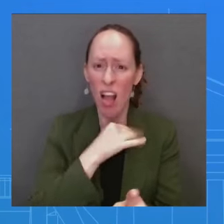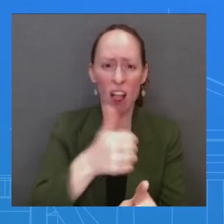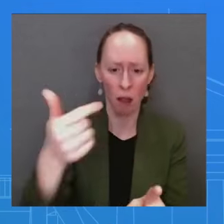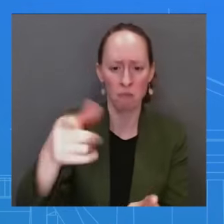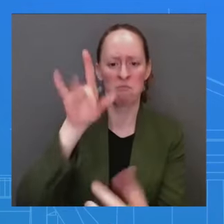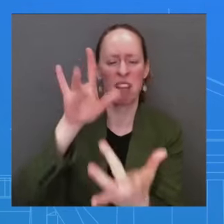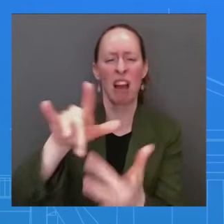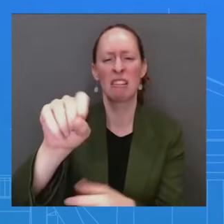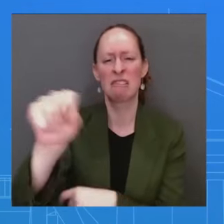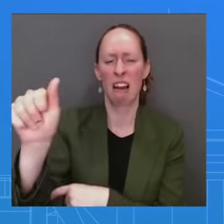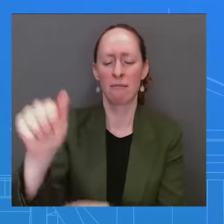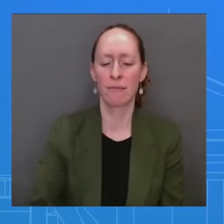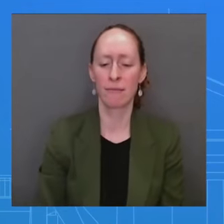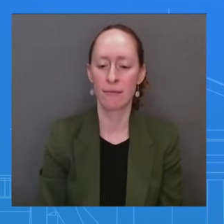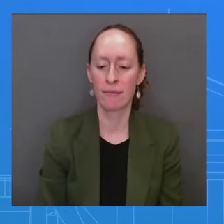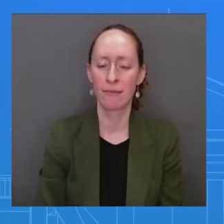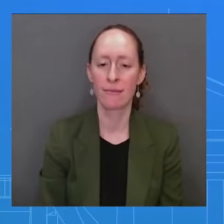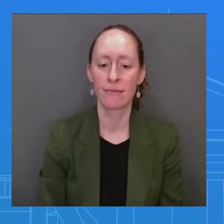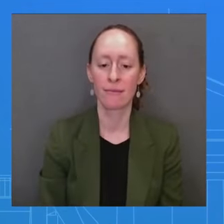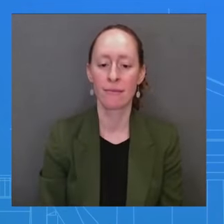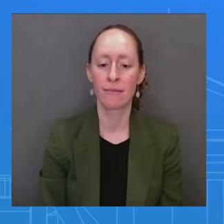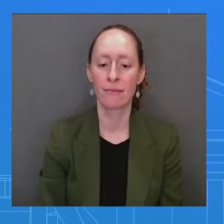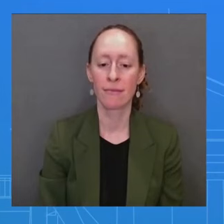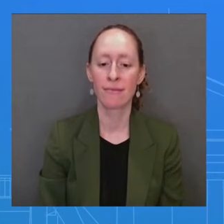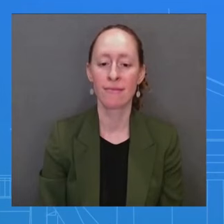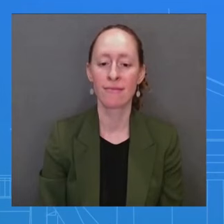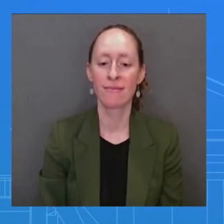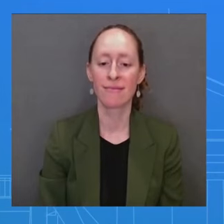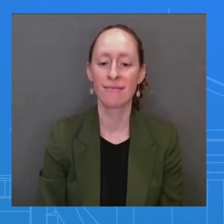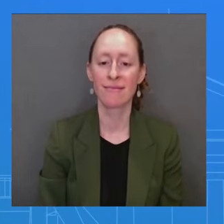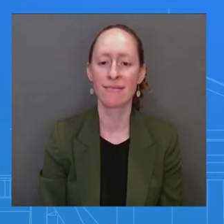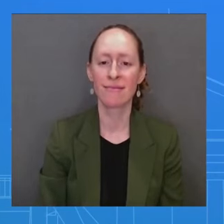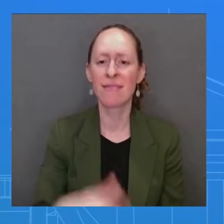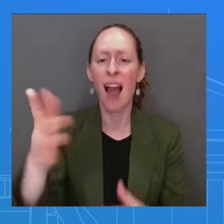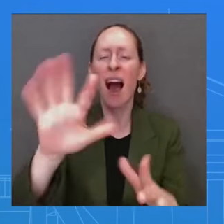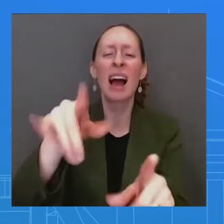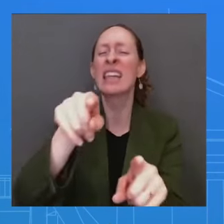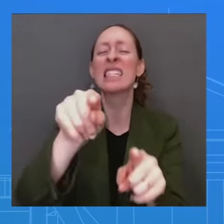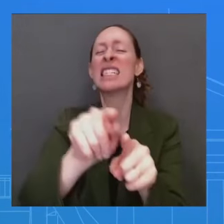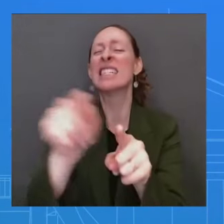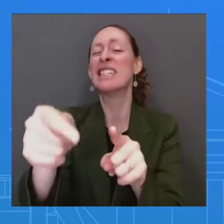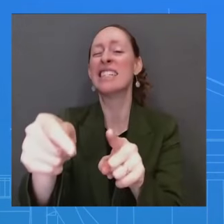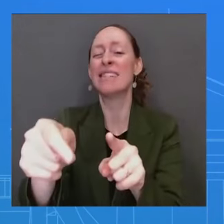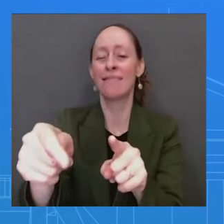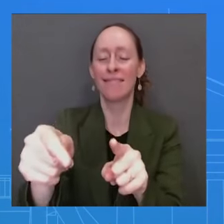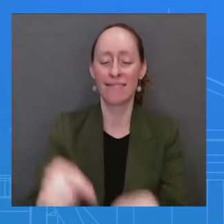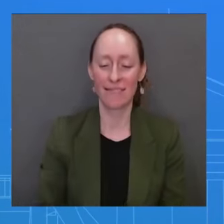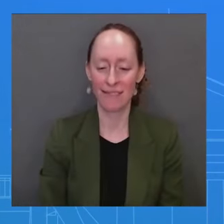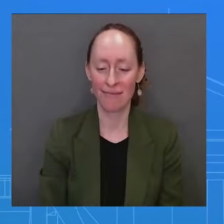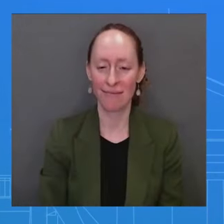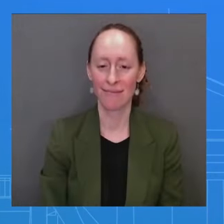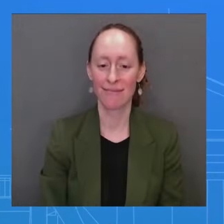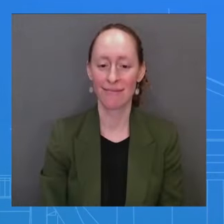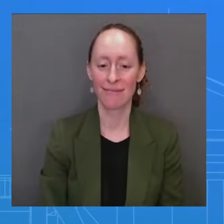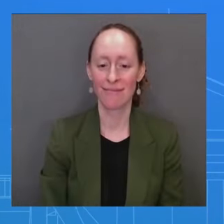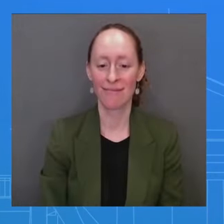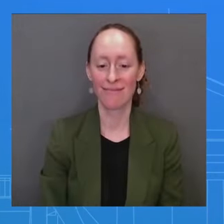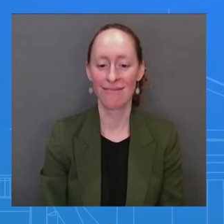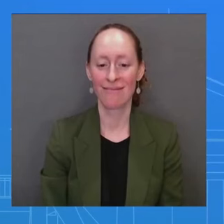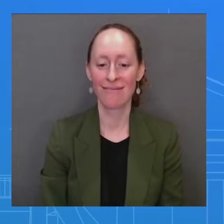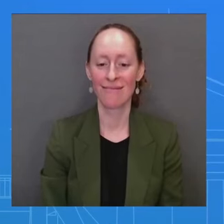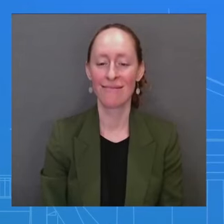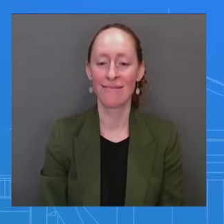Good. Colleen. Hi. Thank you. No, right behind you. I wanted to ask you about updates on the administration's